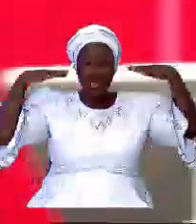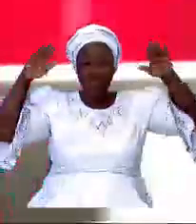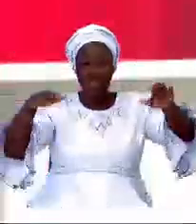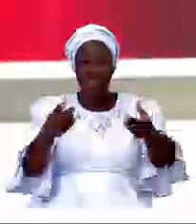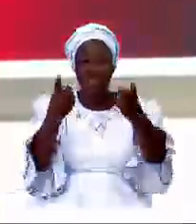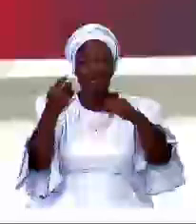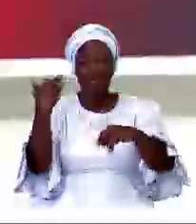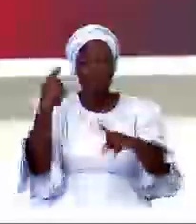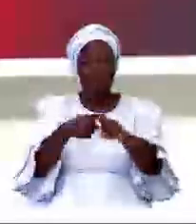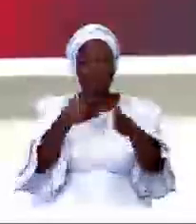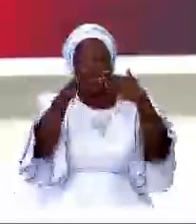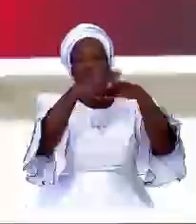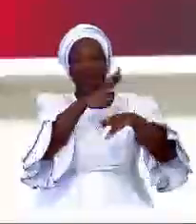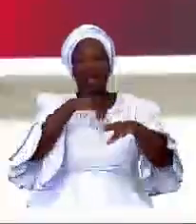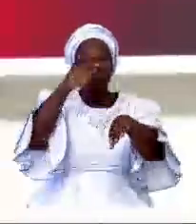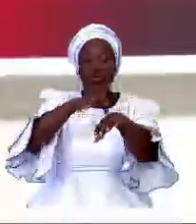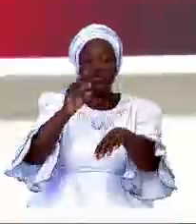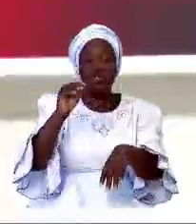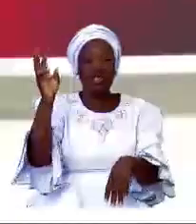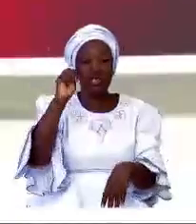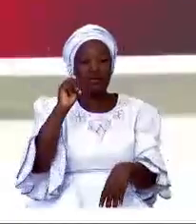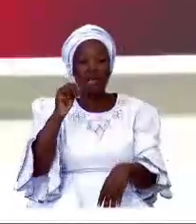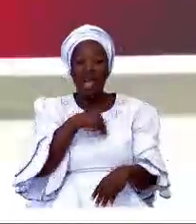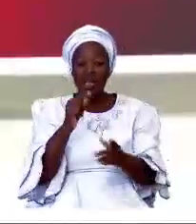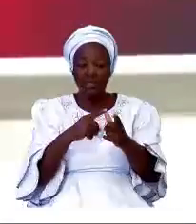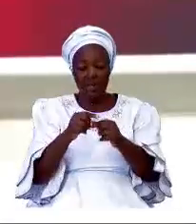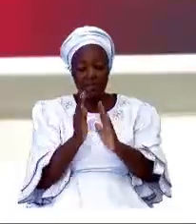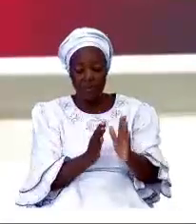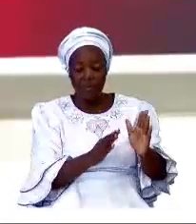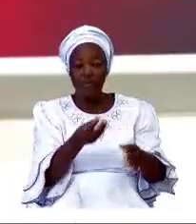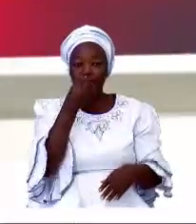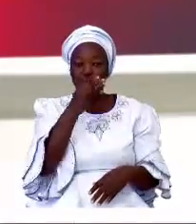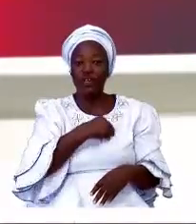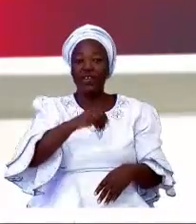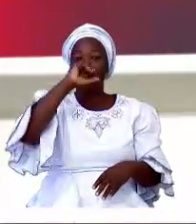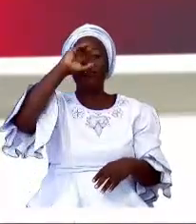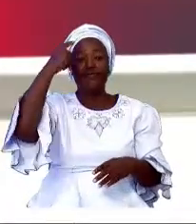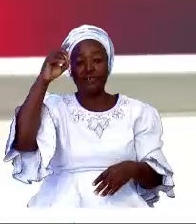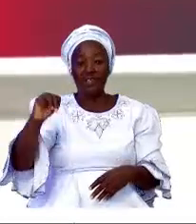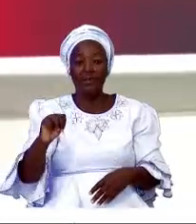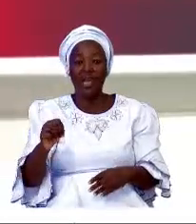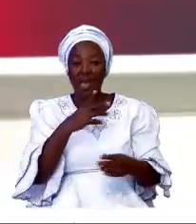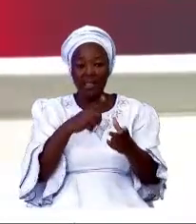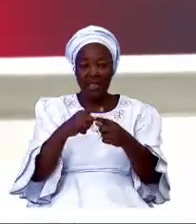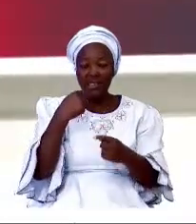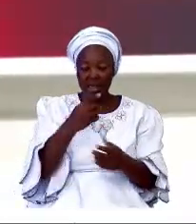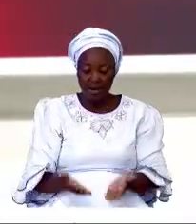that the angel came from heaven and touched him, and then prepared food and